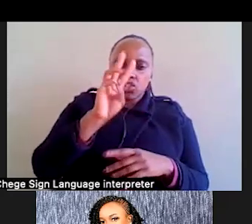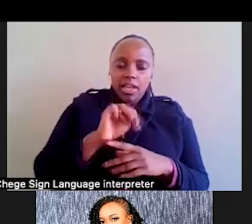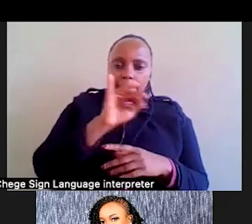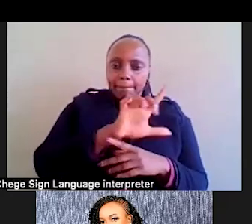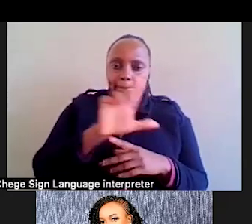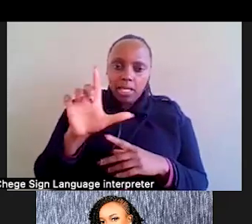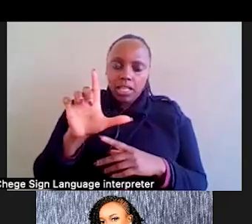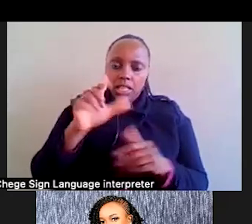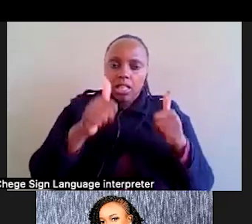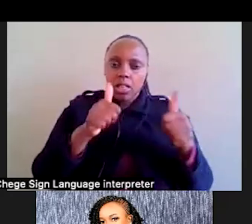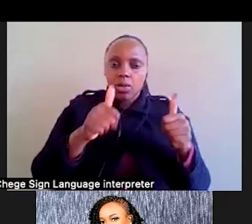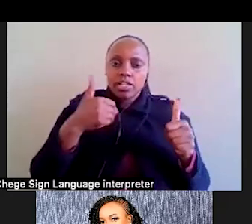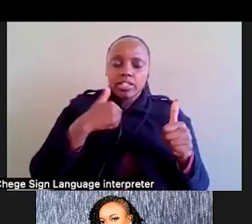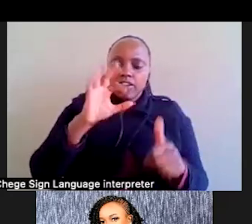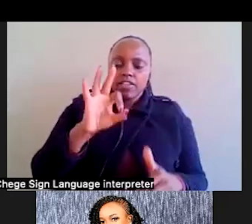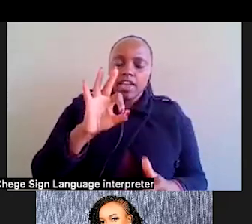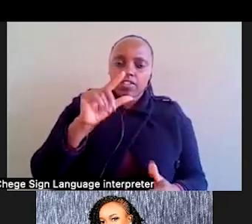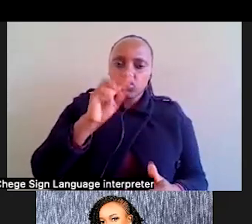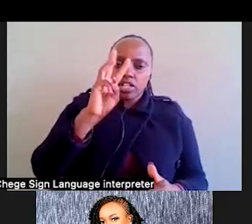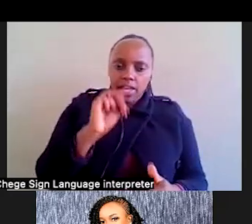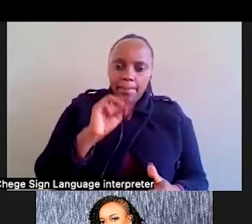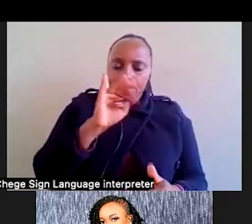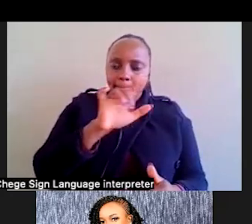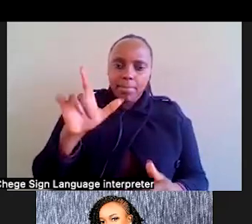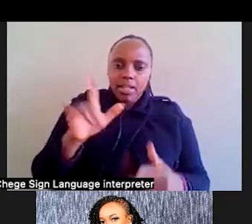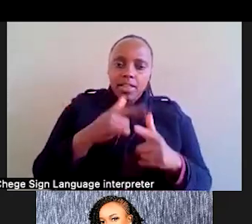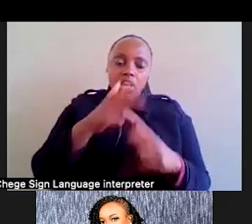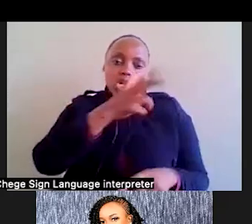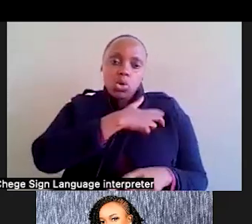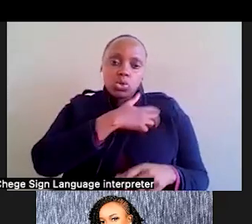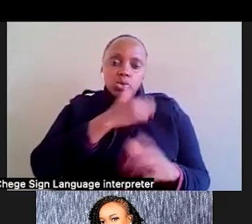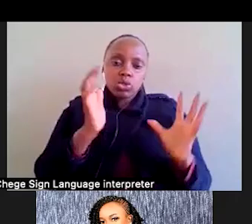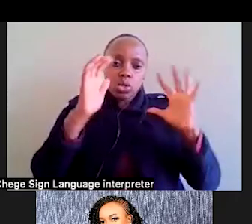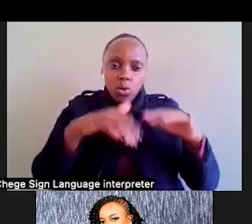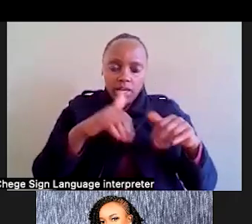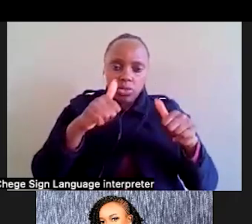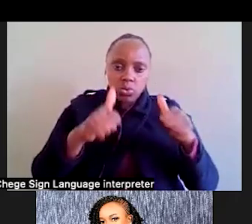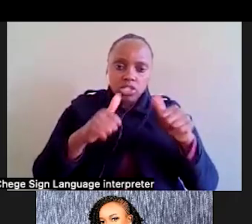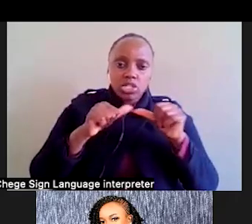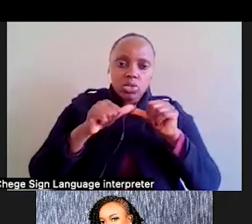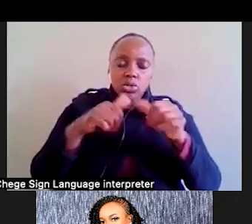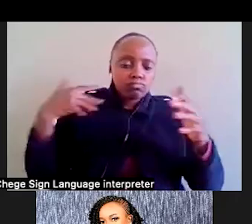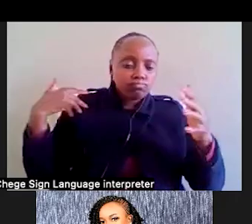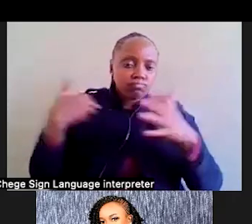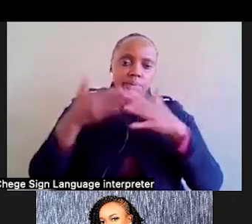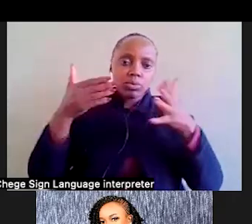the FGM bill is drafted, and the consultation workshop continues until now.